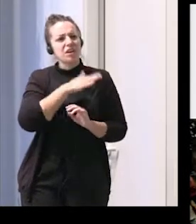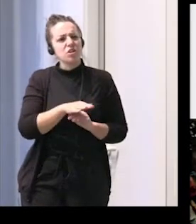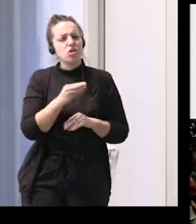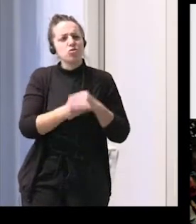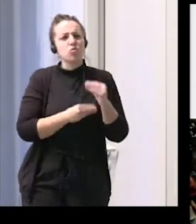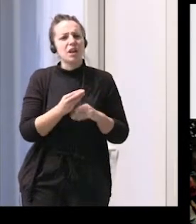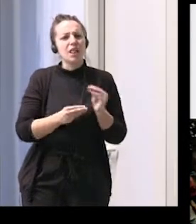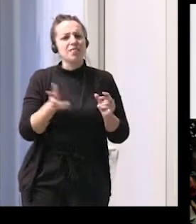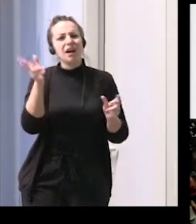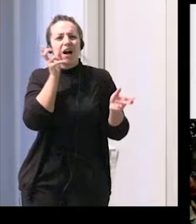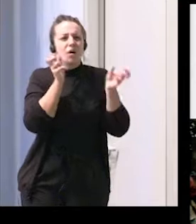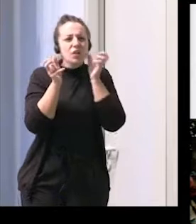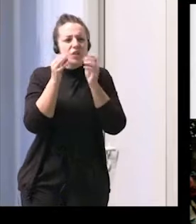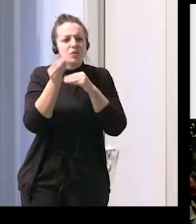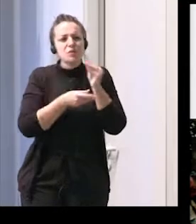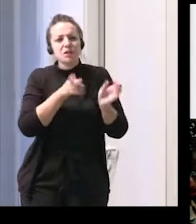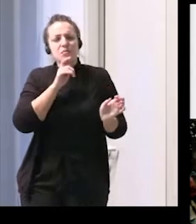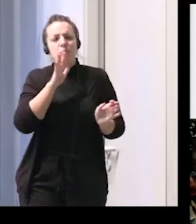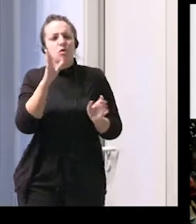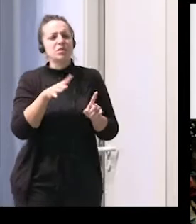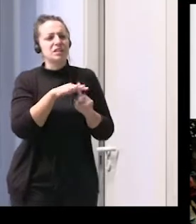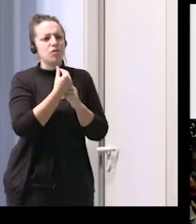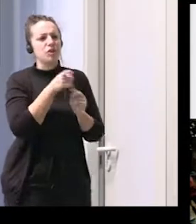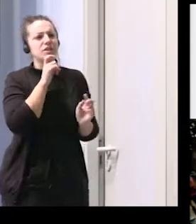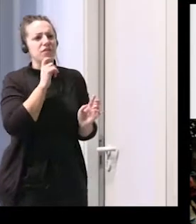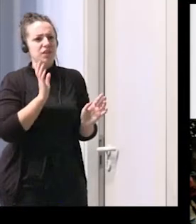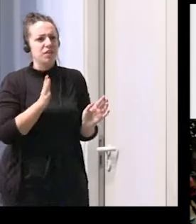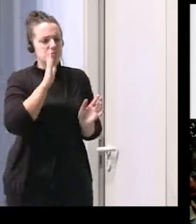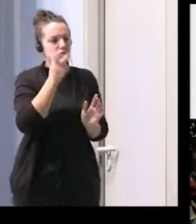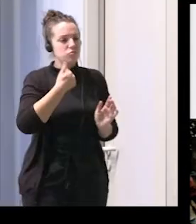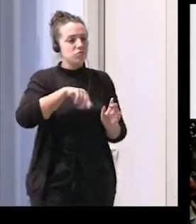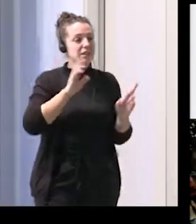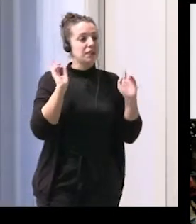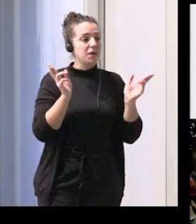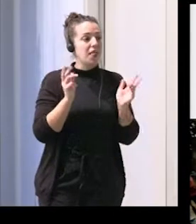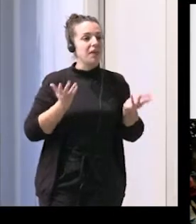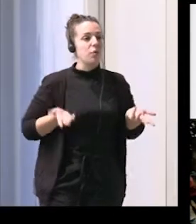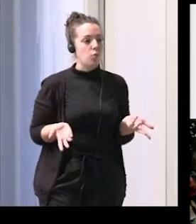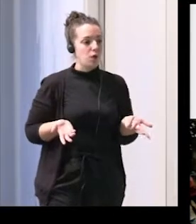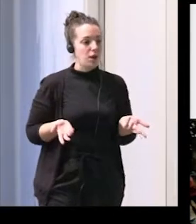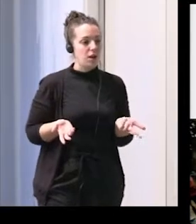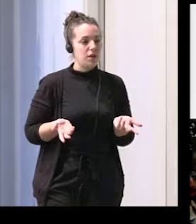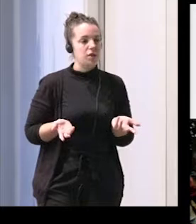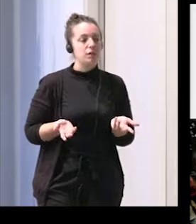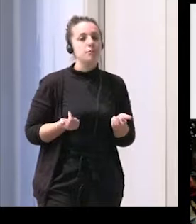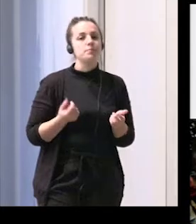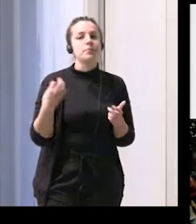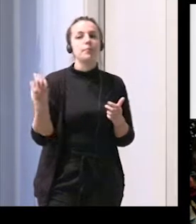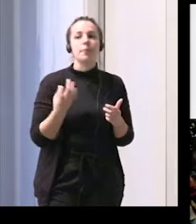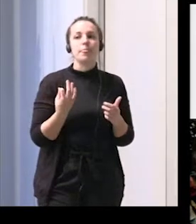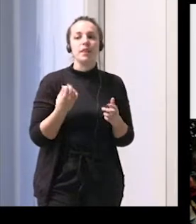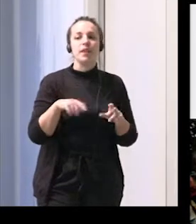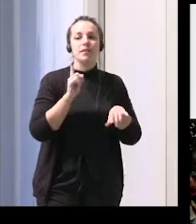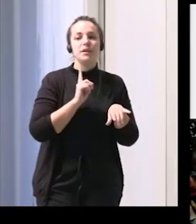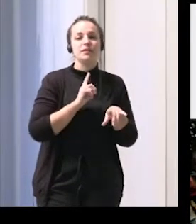listening situations, and our hope is that we are promoting some degree of spatial hearing for these children so that they